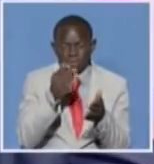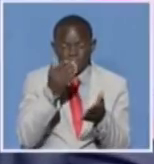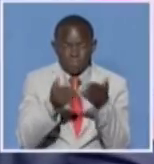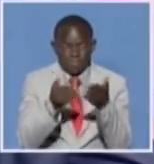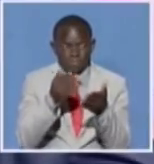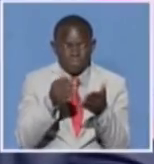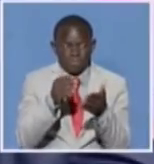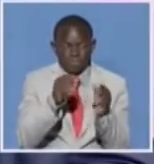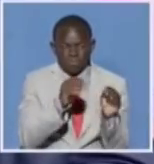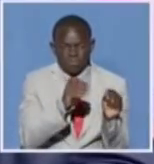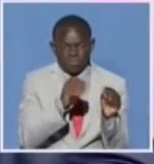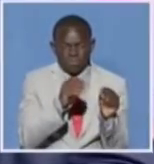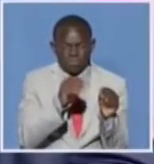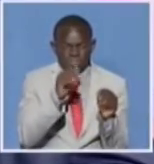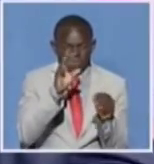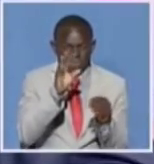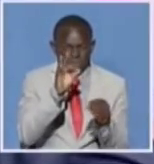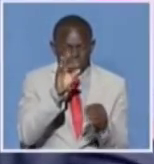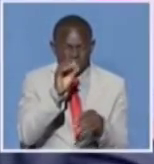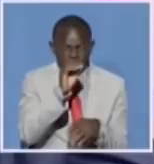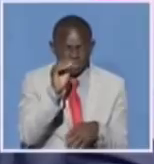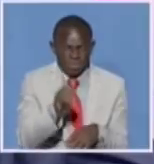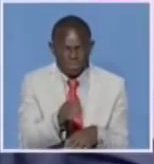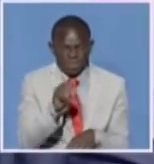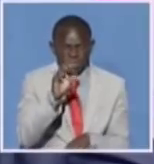80%, 90%. We need to bring on board